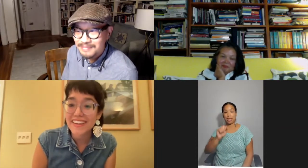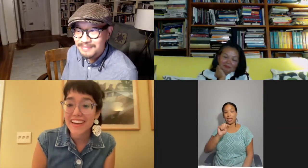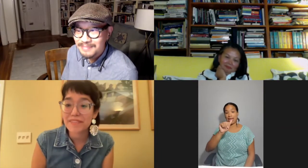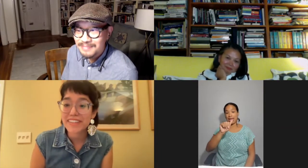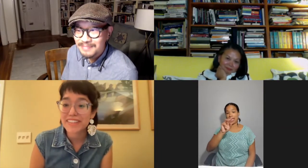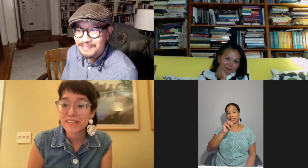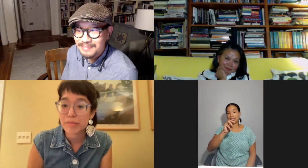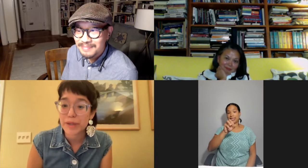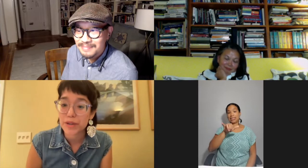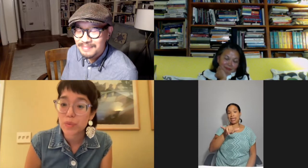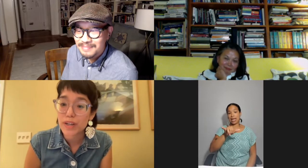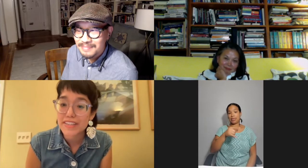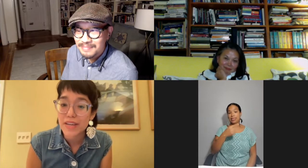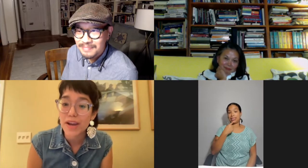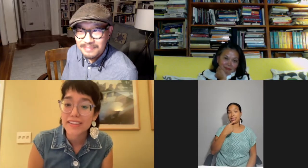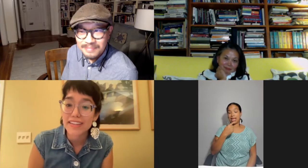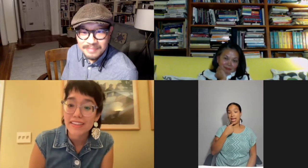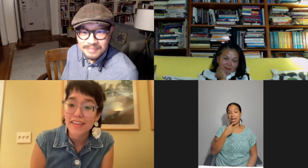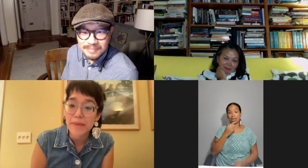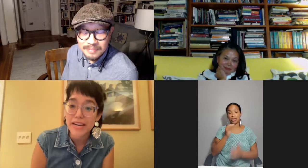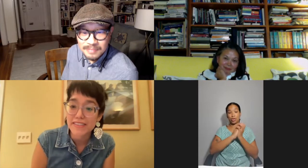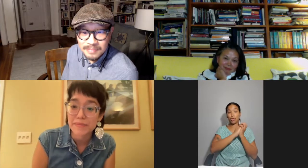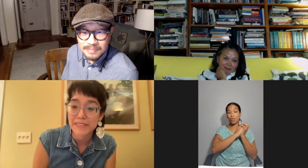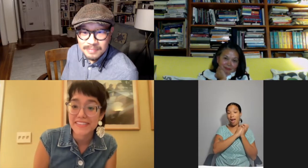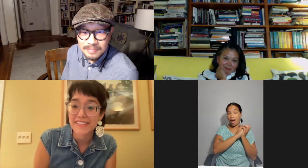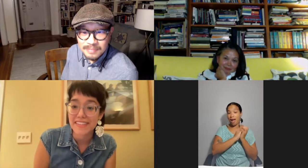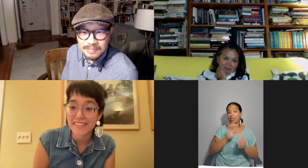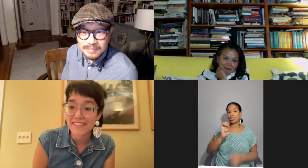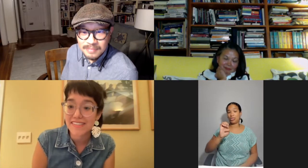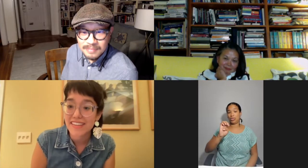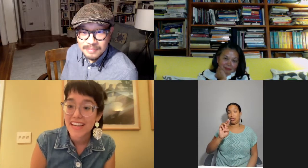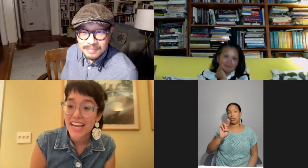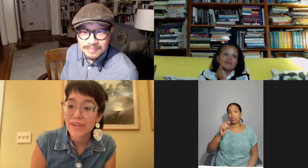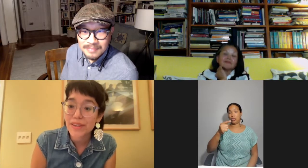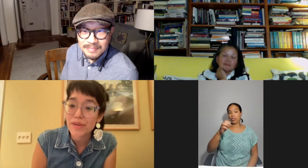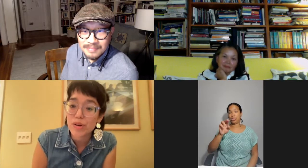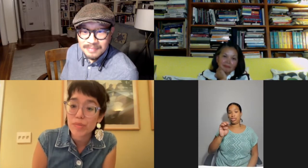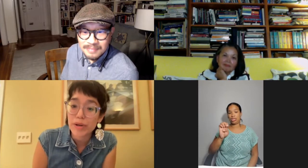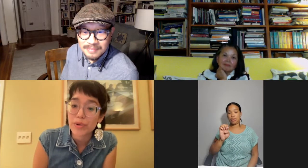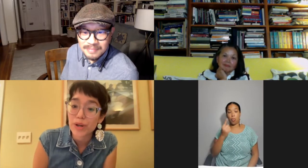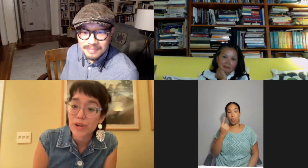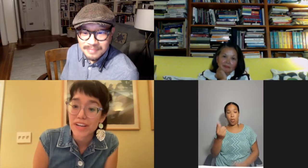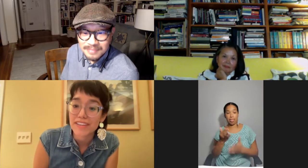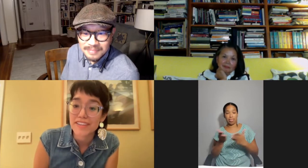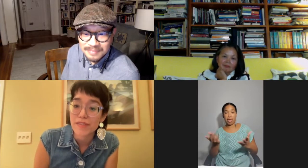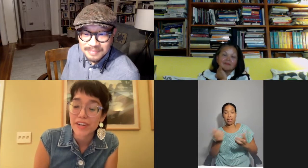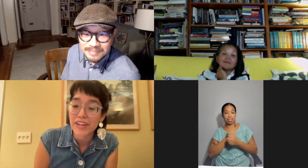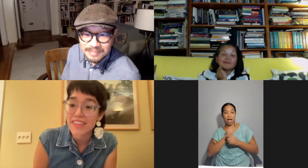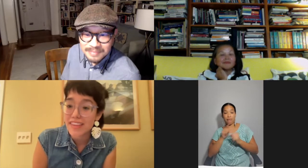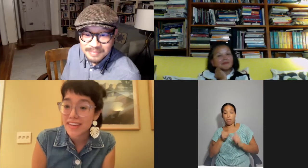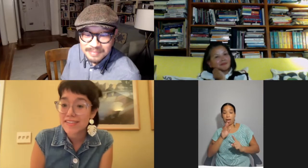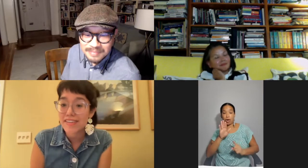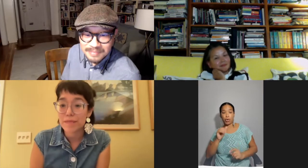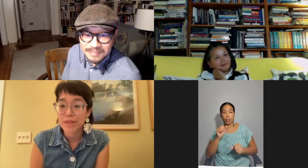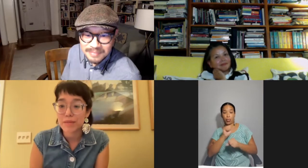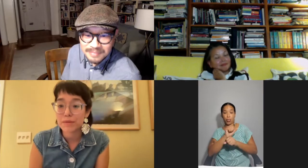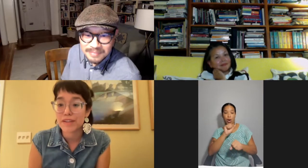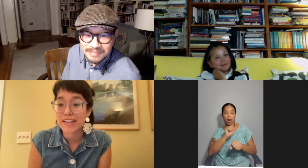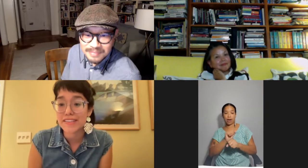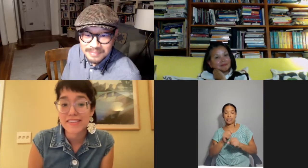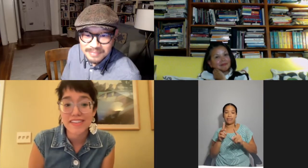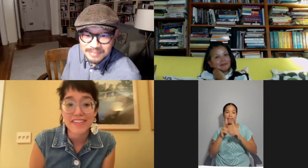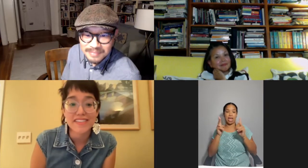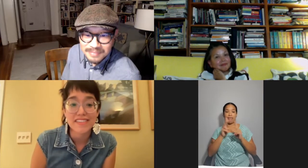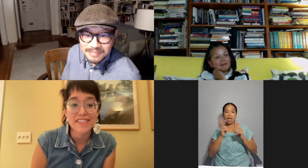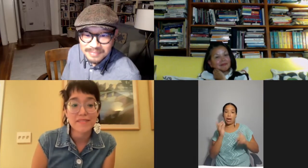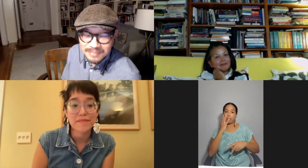One thing I really love about your work is how elegantly maximalist it is. How do you go about ordering these varied things and people